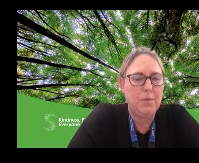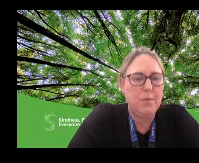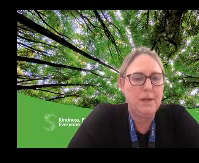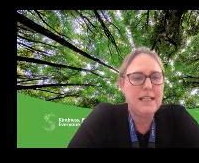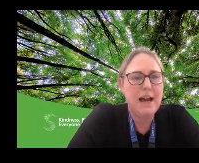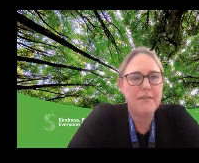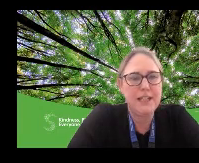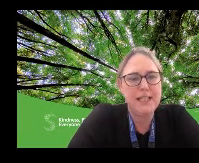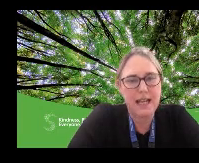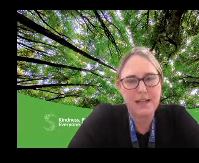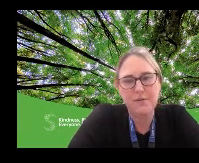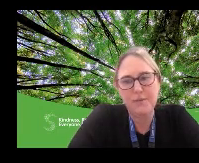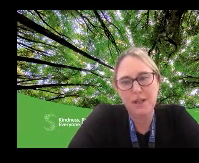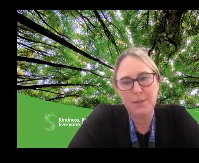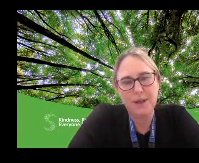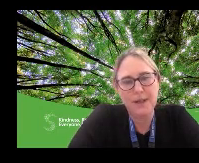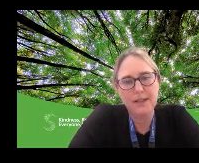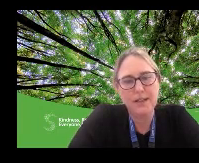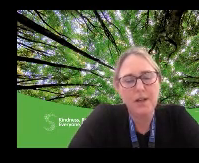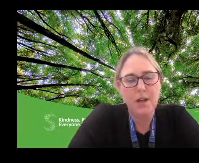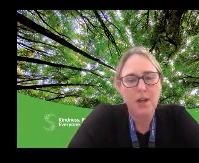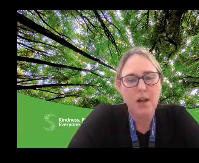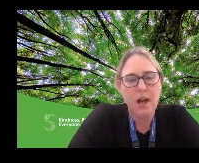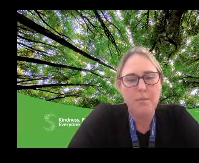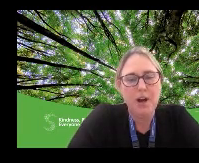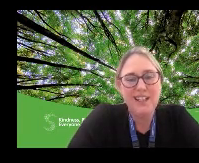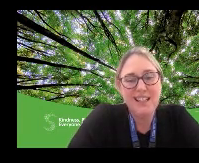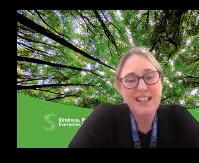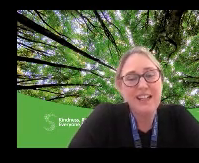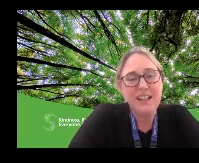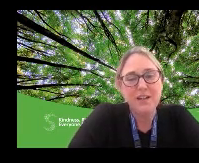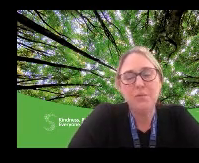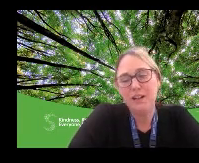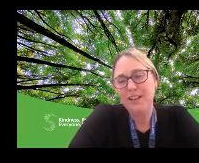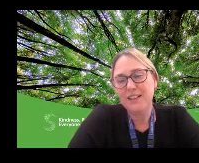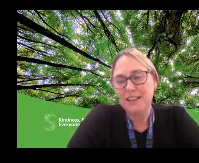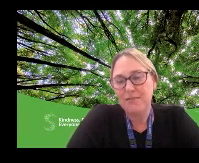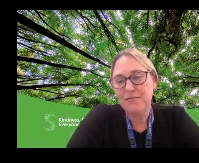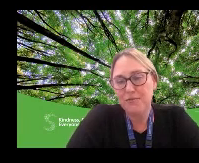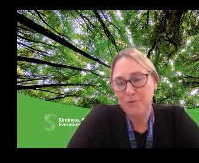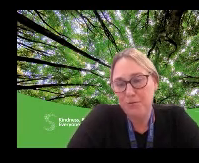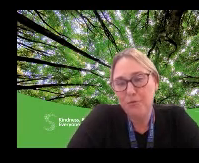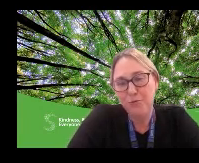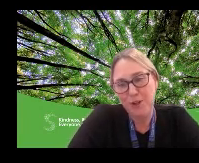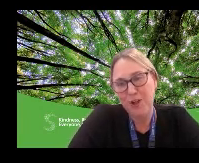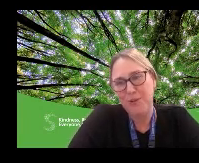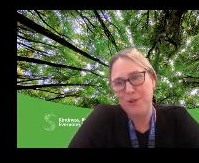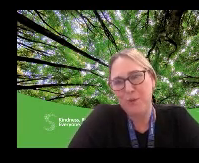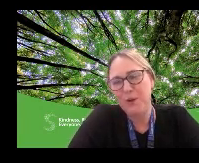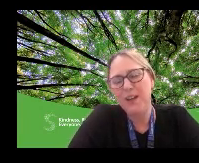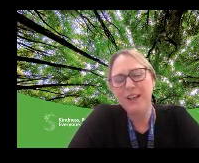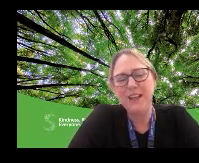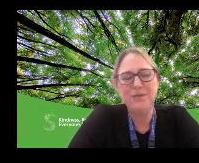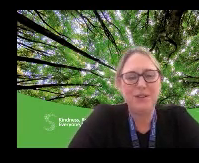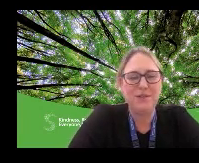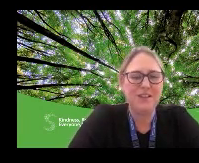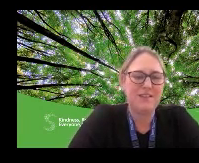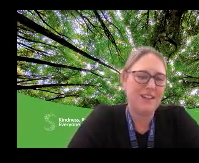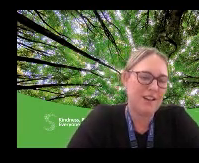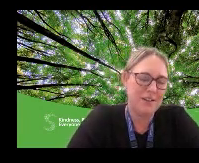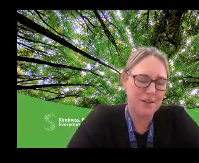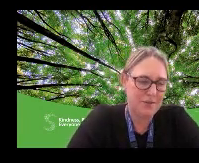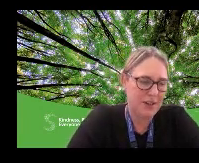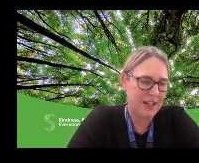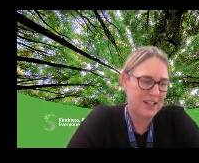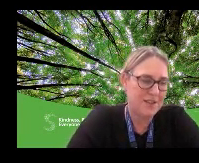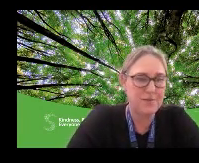So we need to have consent from the young person. Ideally, we'd like consent for all the young people, even if